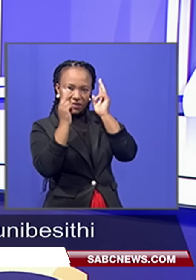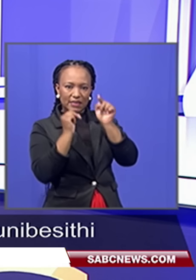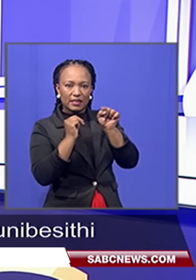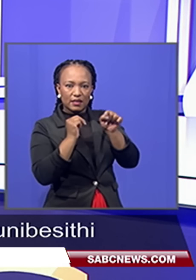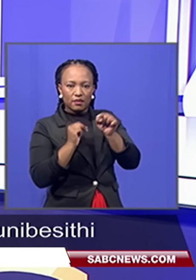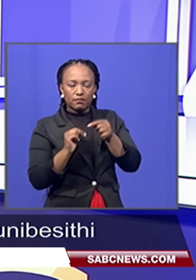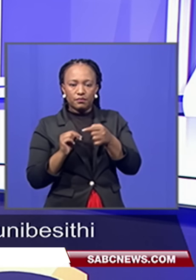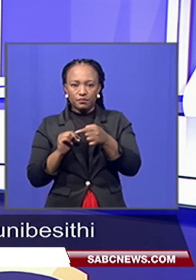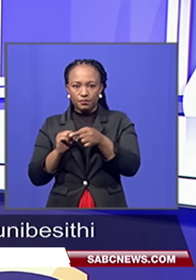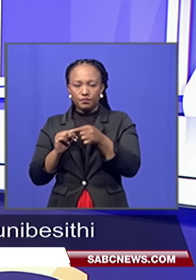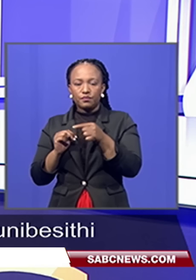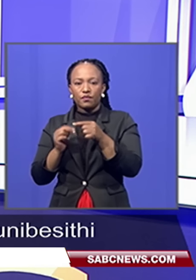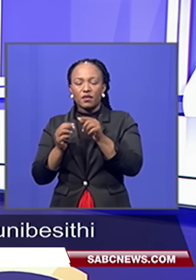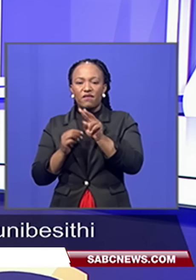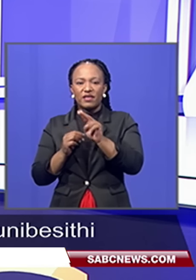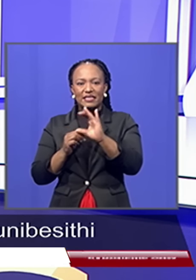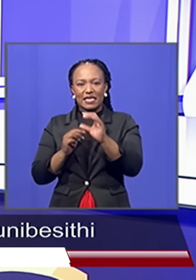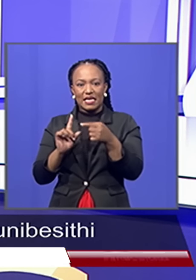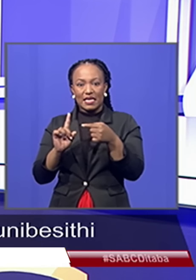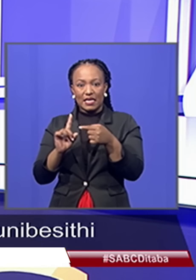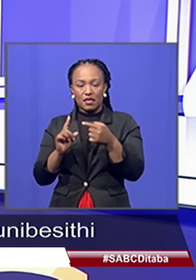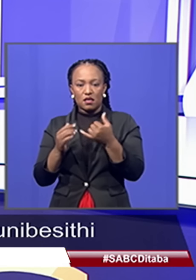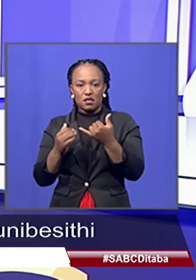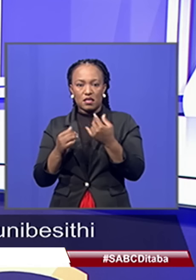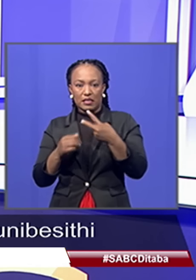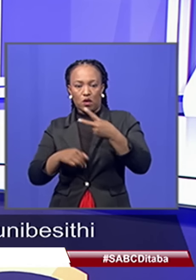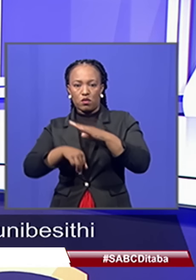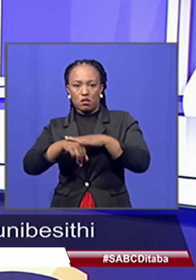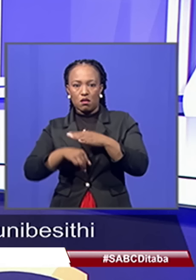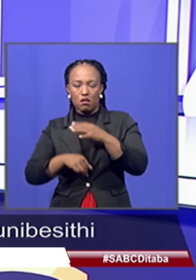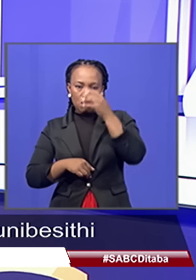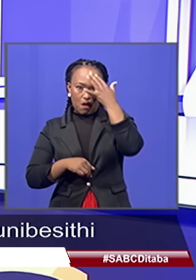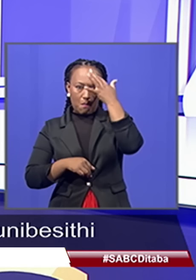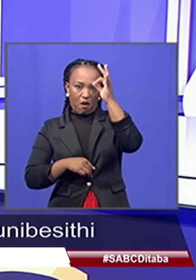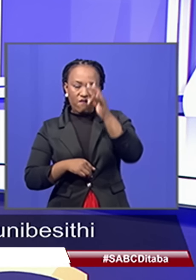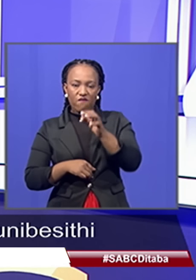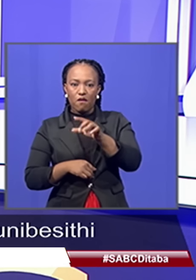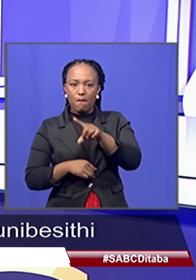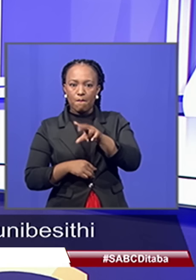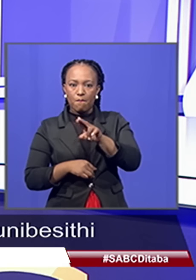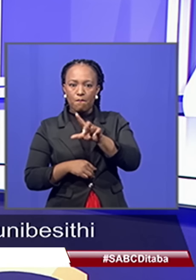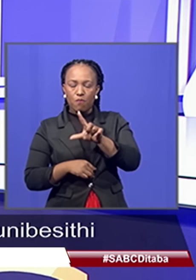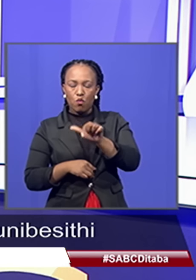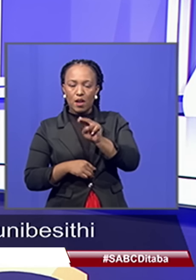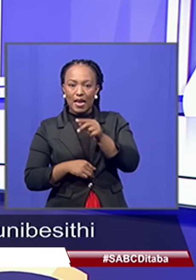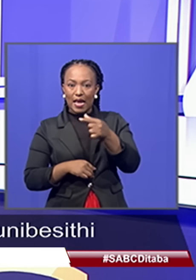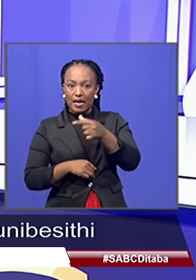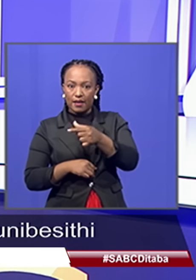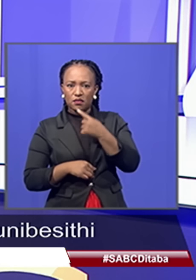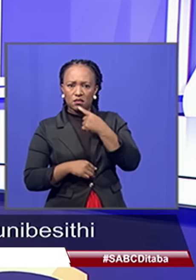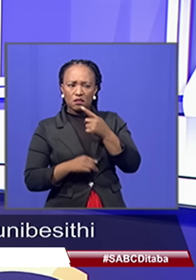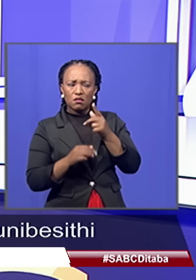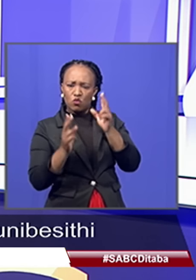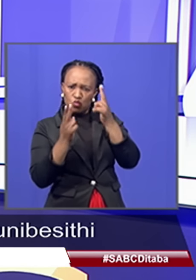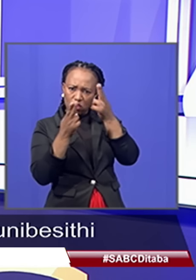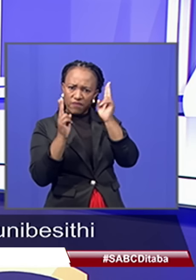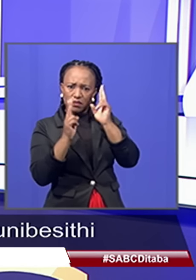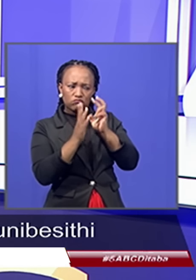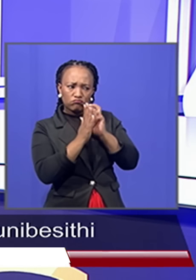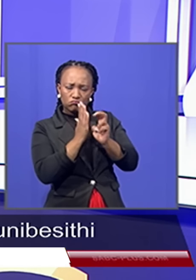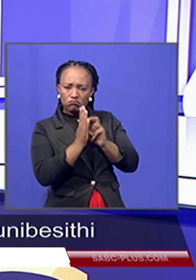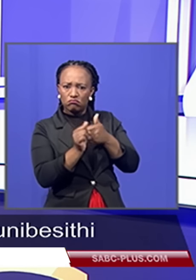mokhanseleri ka UNISA yo a lego maemong a gagwe lekga la bobedi moprofesara Puleng Lenkabula o gateletše gore university e latela